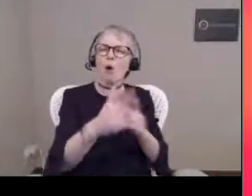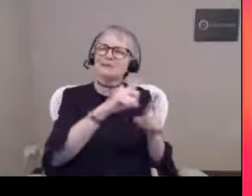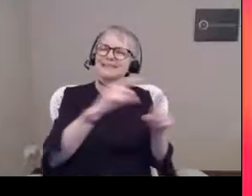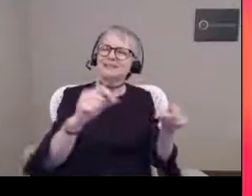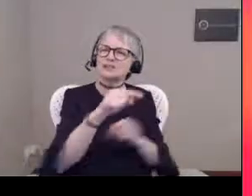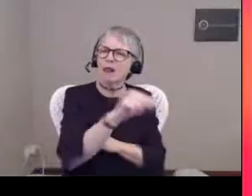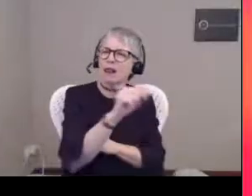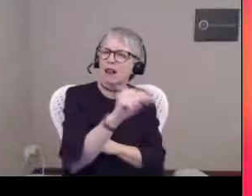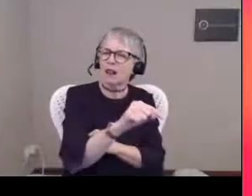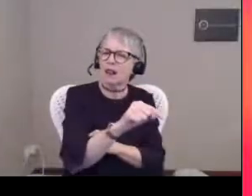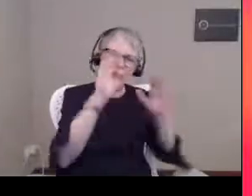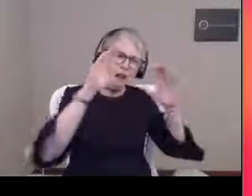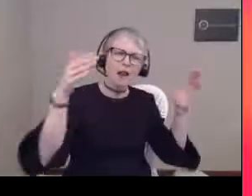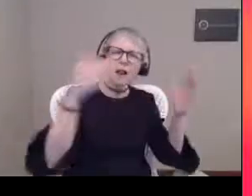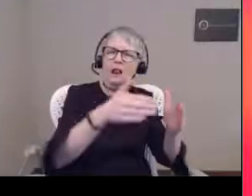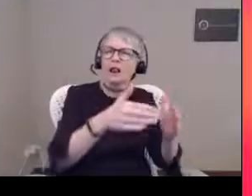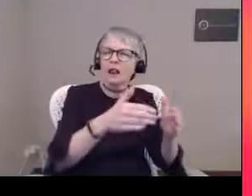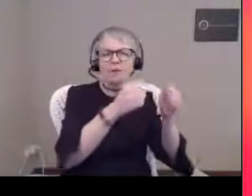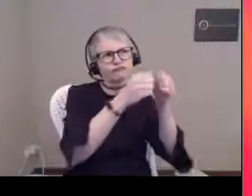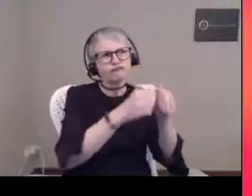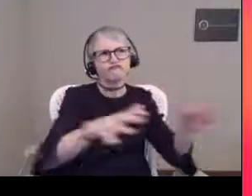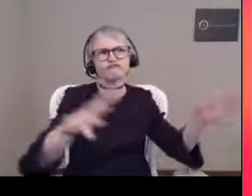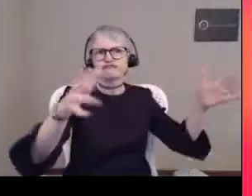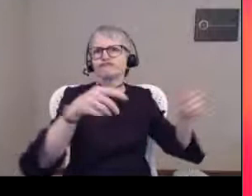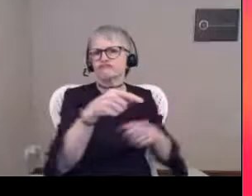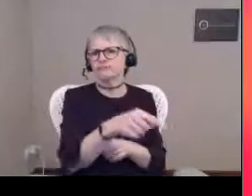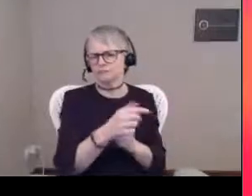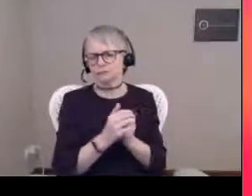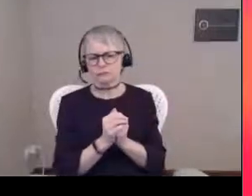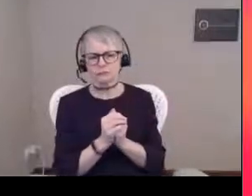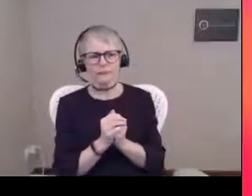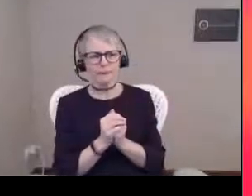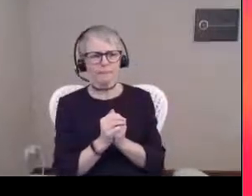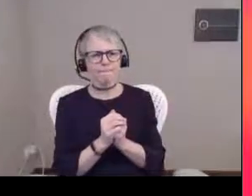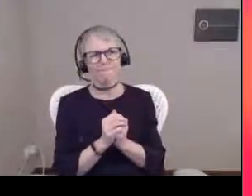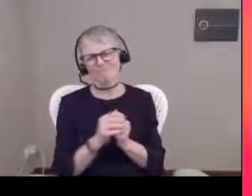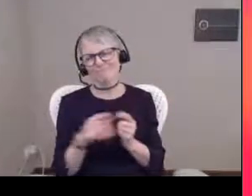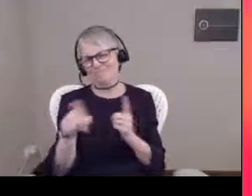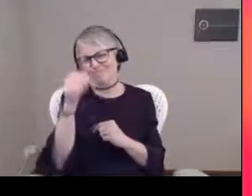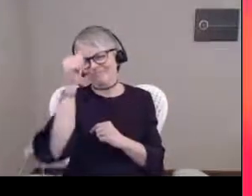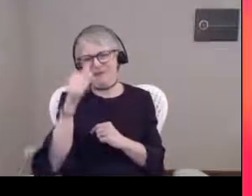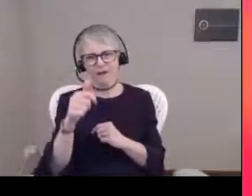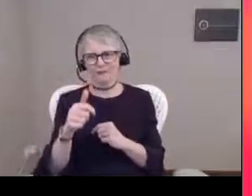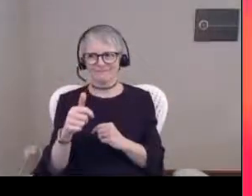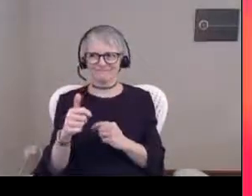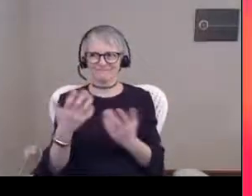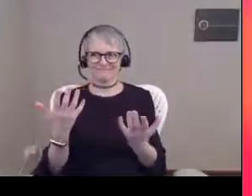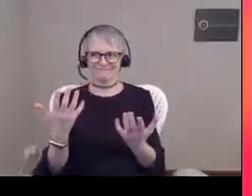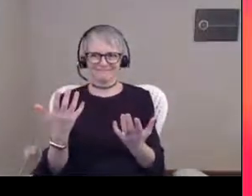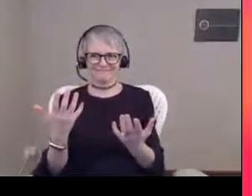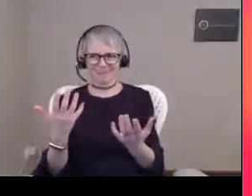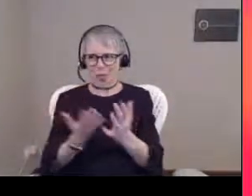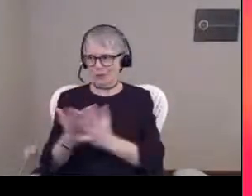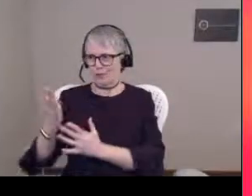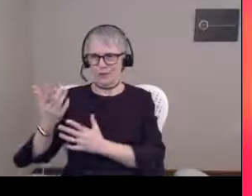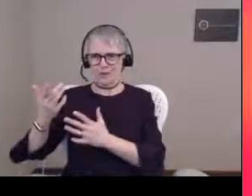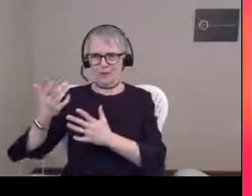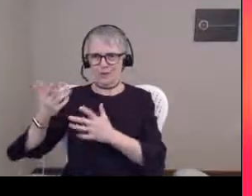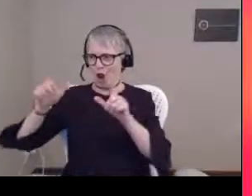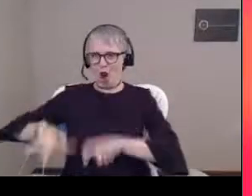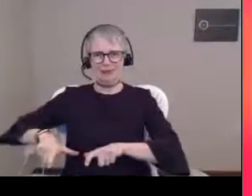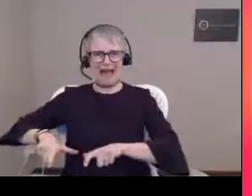entertainment company as we evolve. Because I'm sure everybody knows this, but viewing habits have obviously increased through lockdown, but the way we